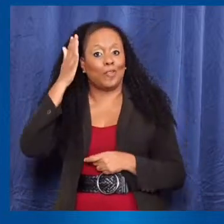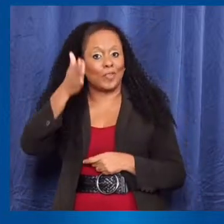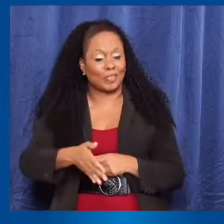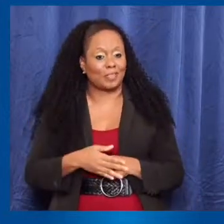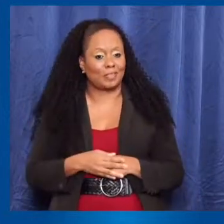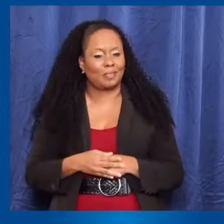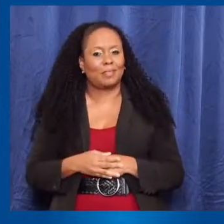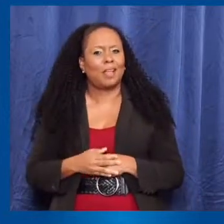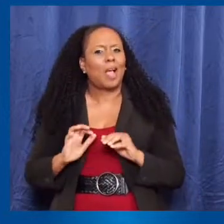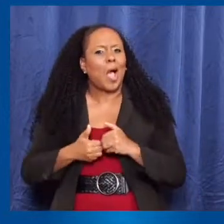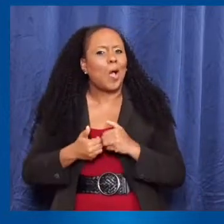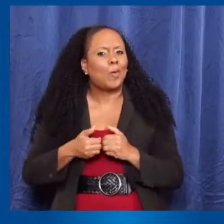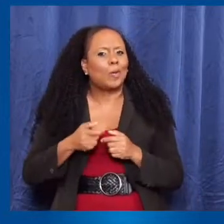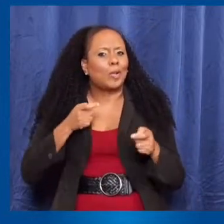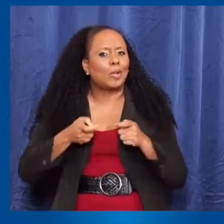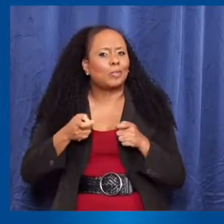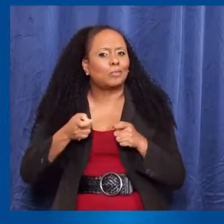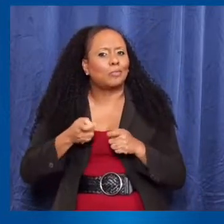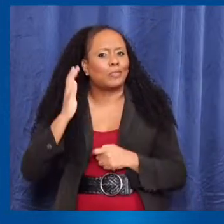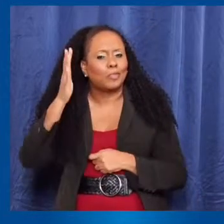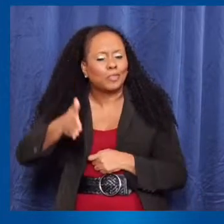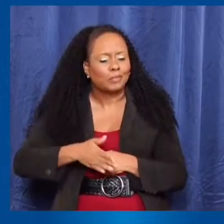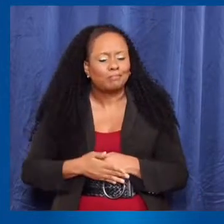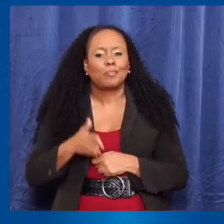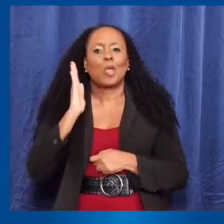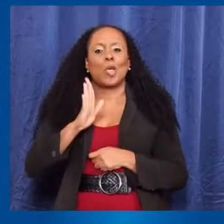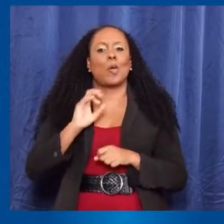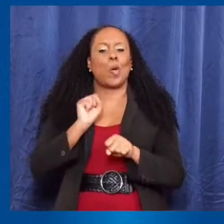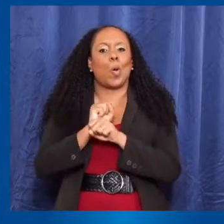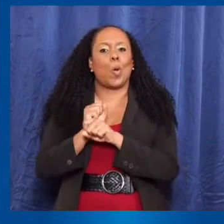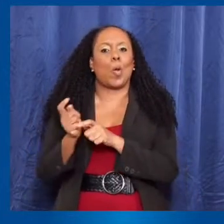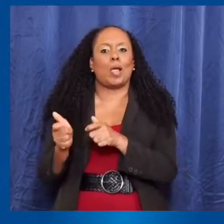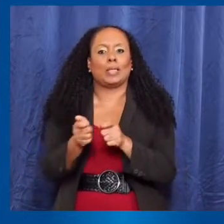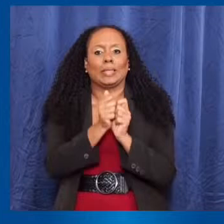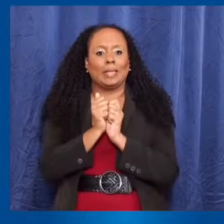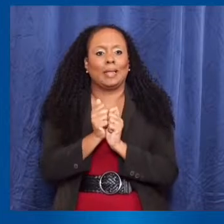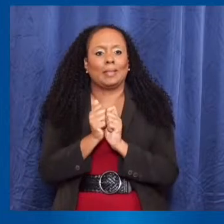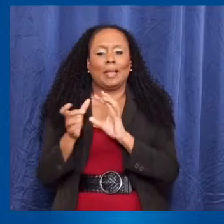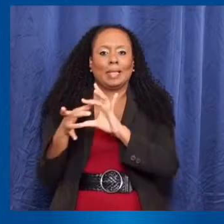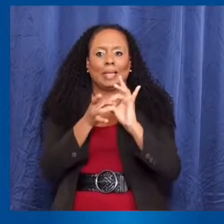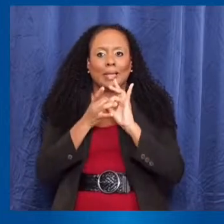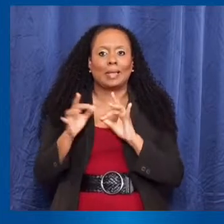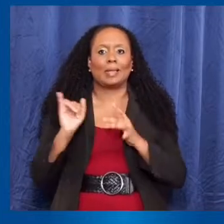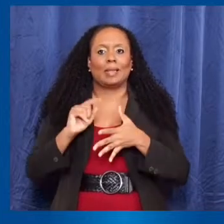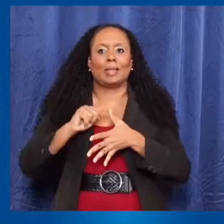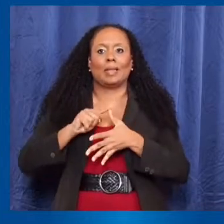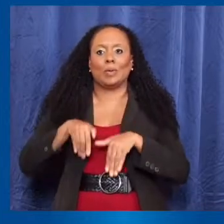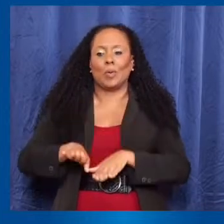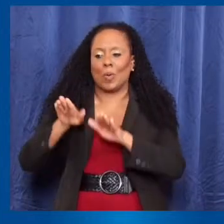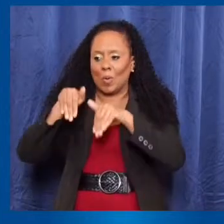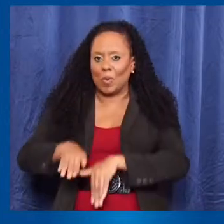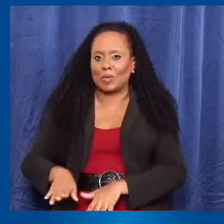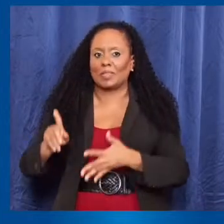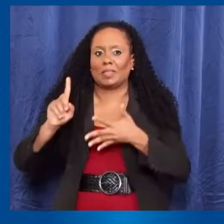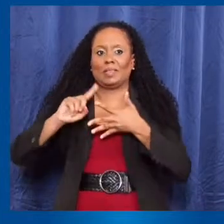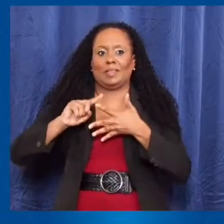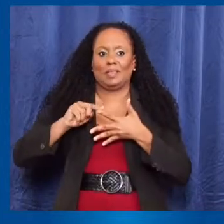future by agreeing to work together on those things that bind us, like climate, like oceans,